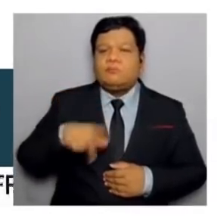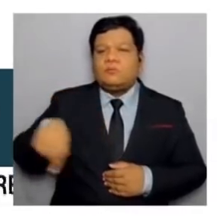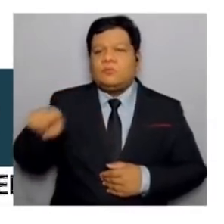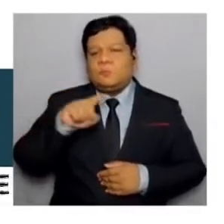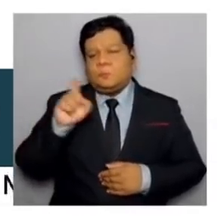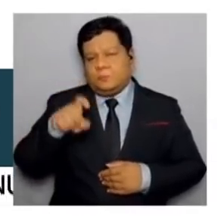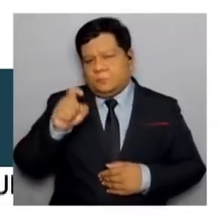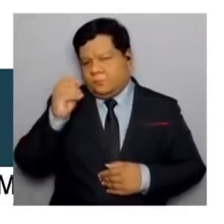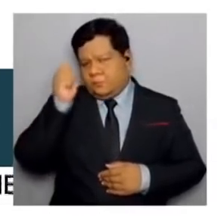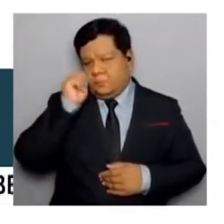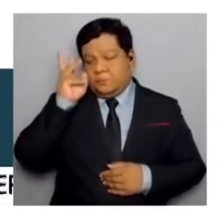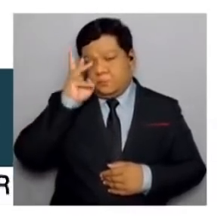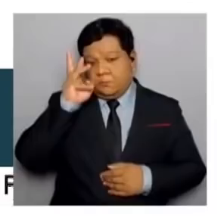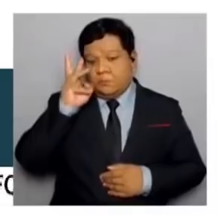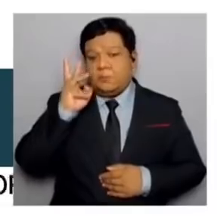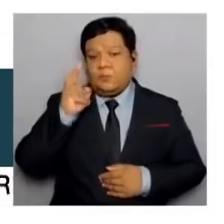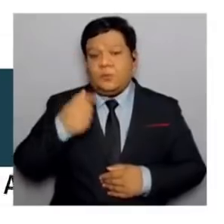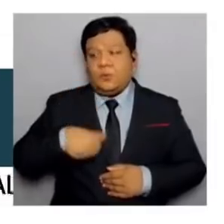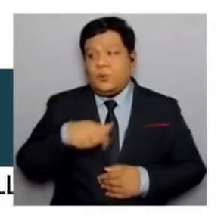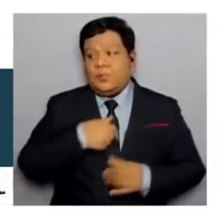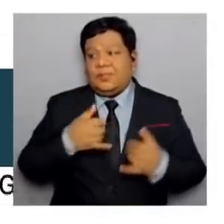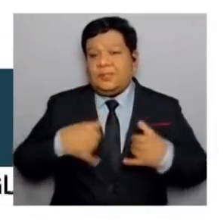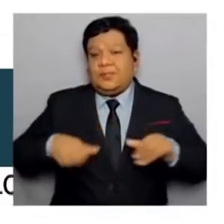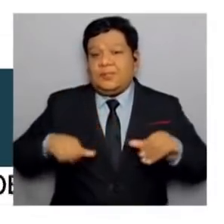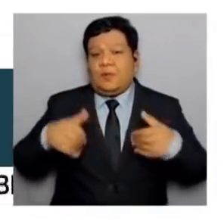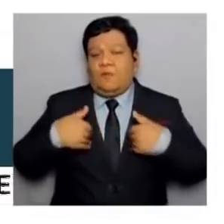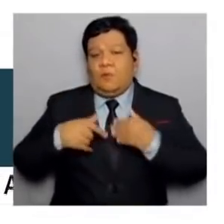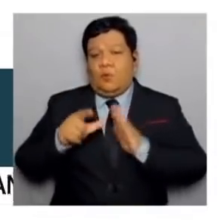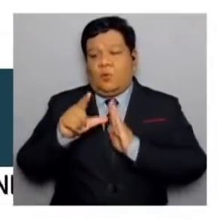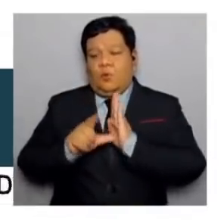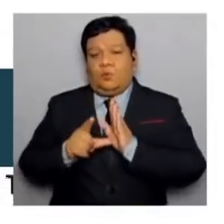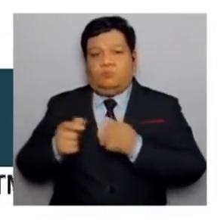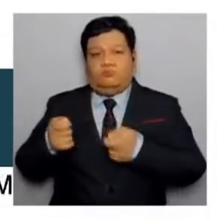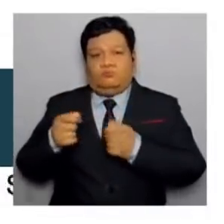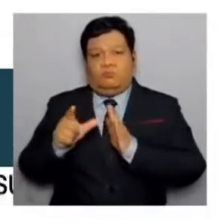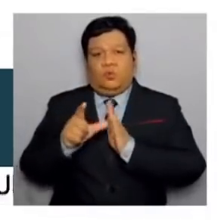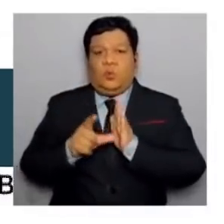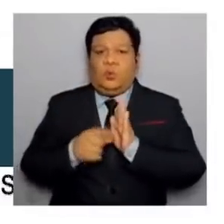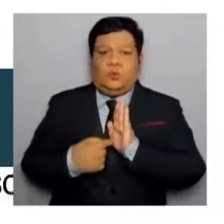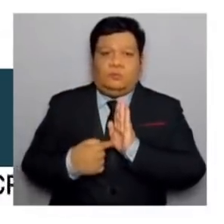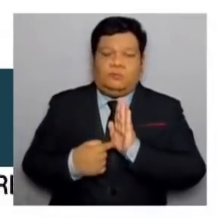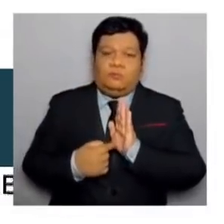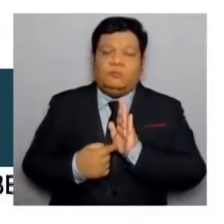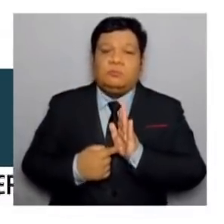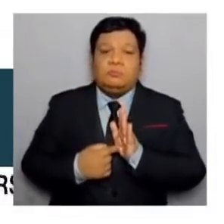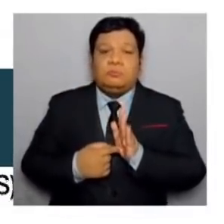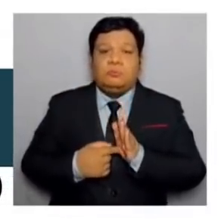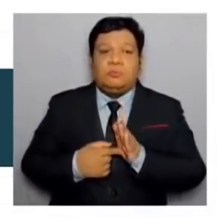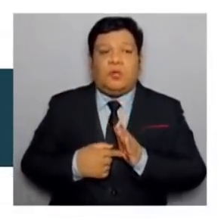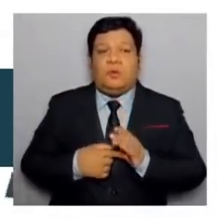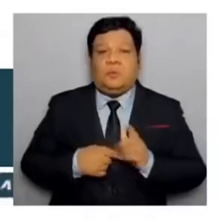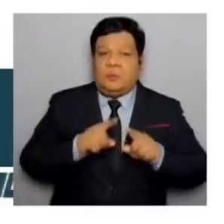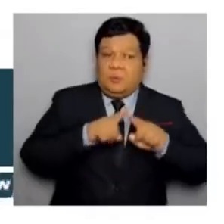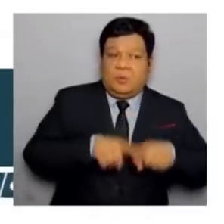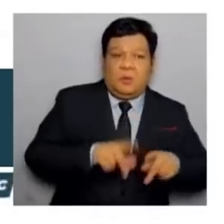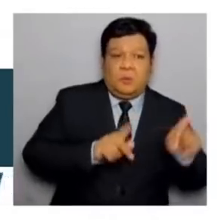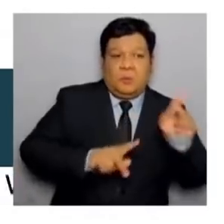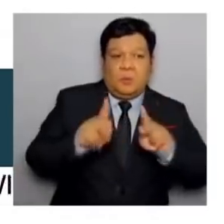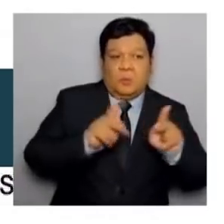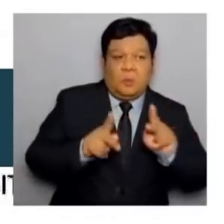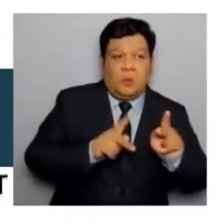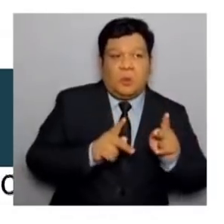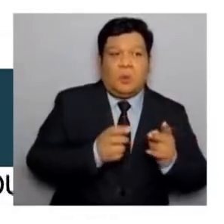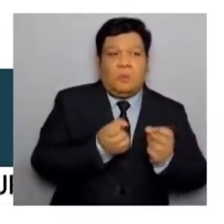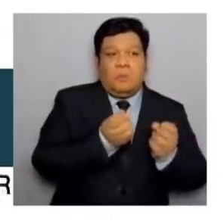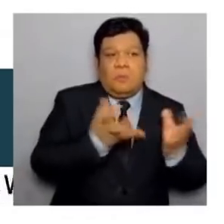that we are still ruled by the law. I mean, hindi pa rin ito palakasan ng boses or palakasan ng sigaw o paramihan